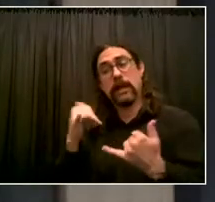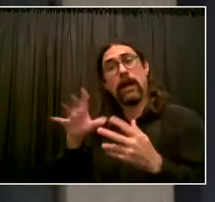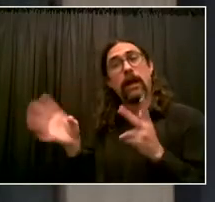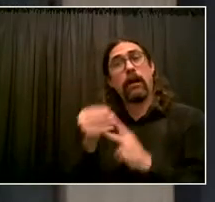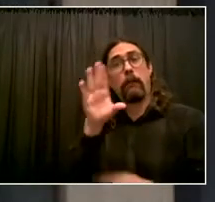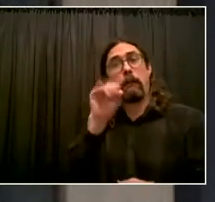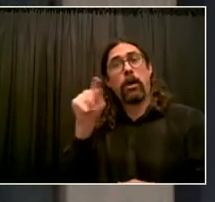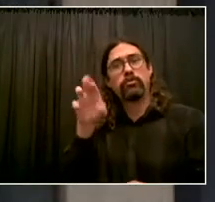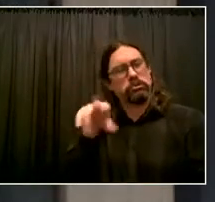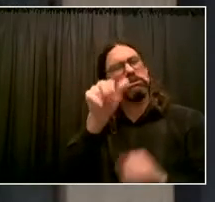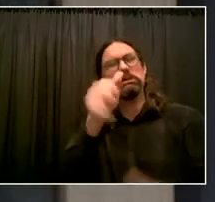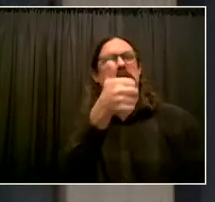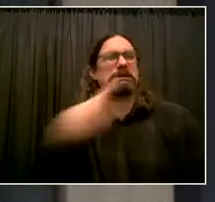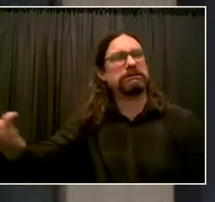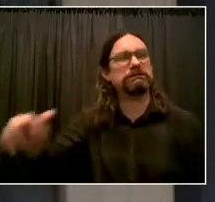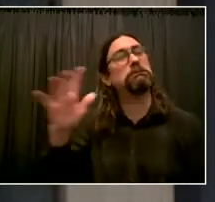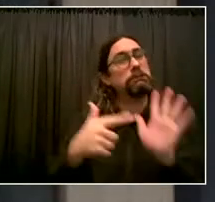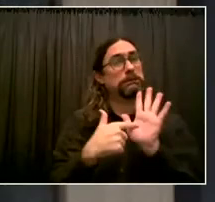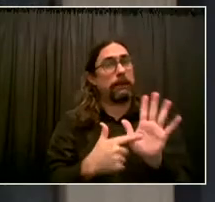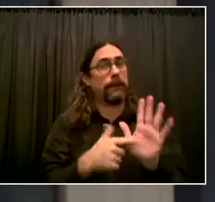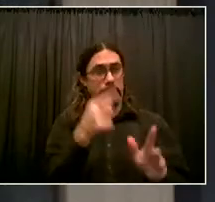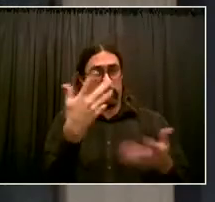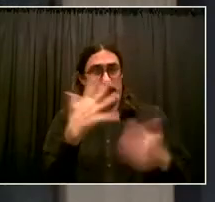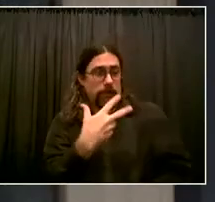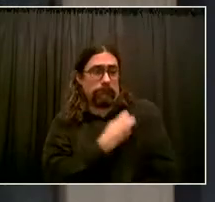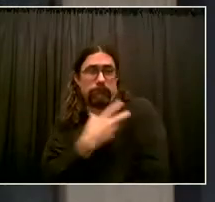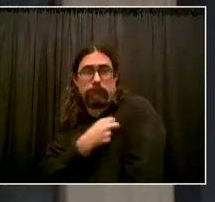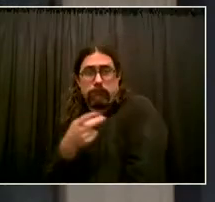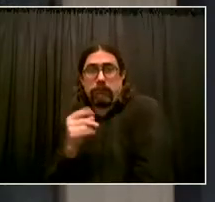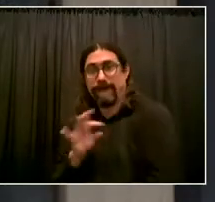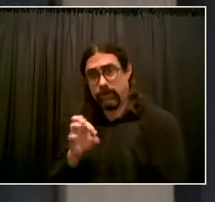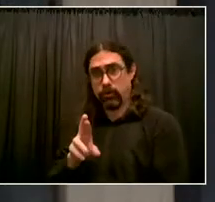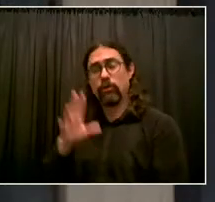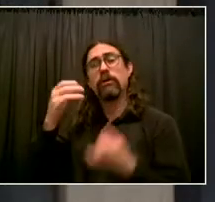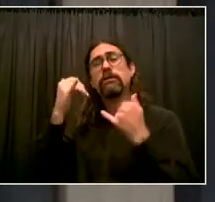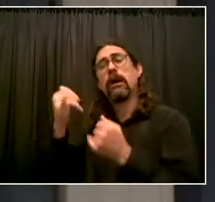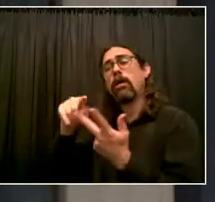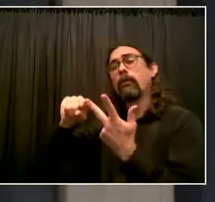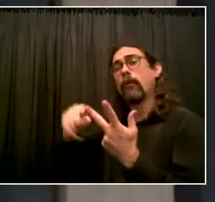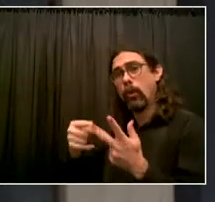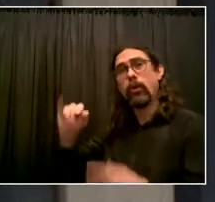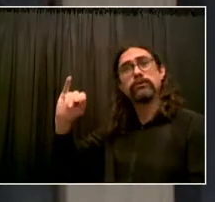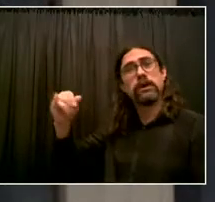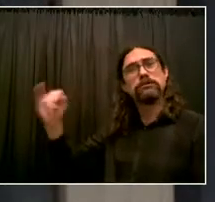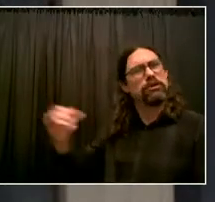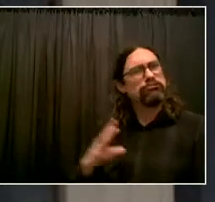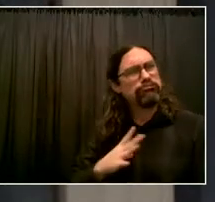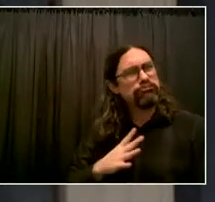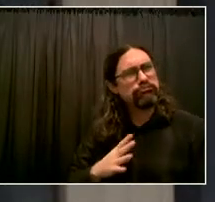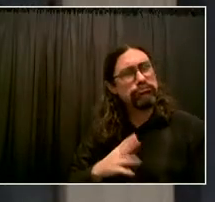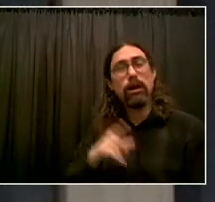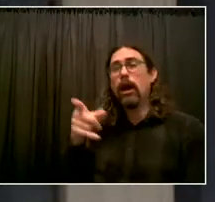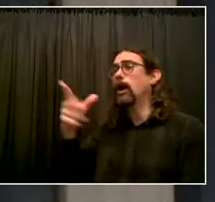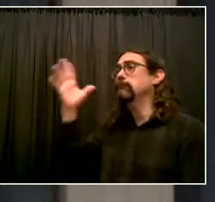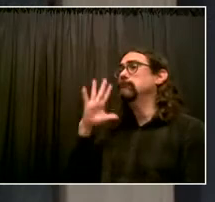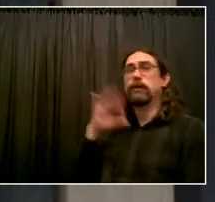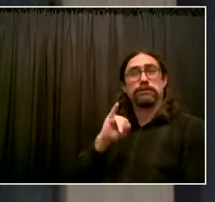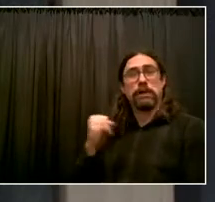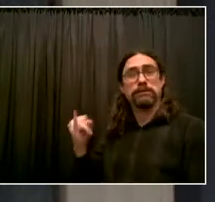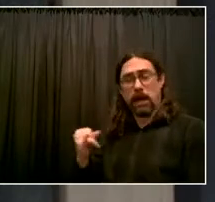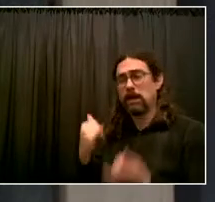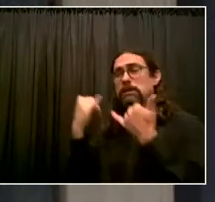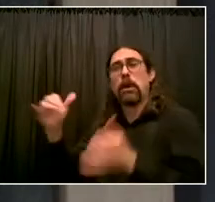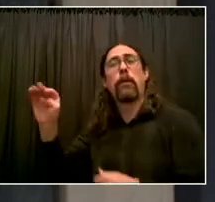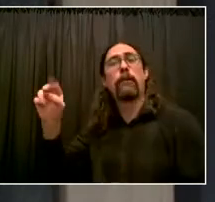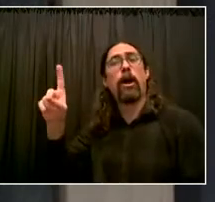vaccine at least 2 months ago, like the mayor and I did, should get a booster shot. It can be any of the 3